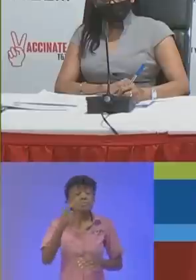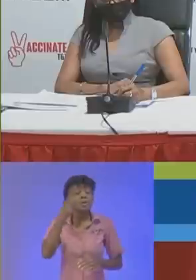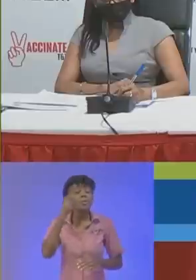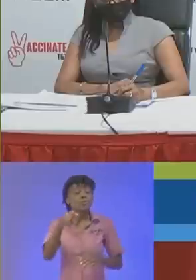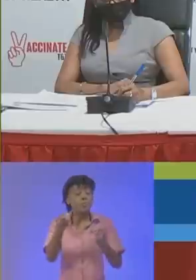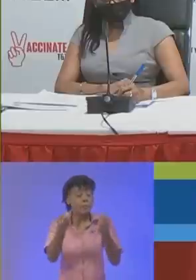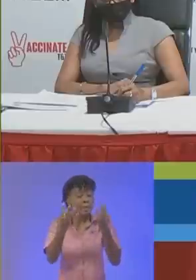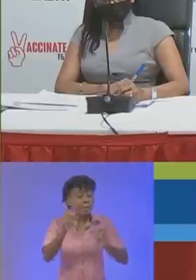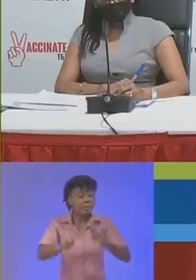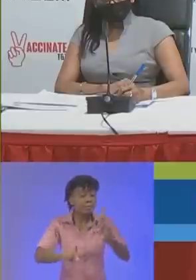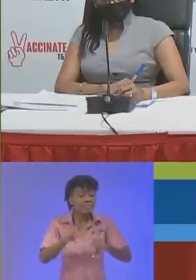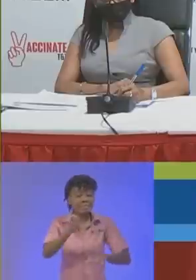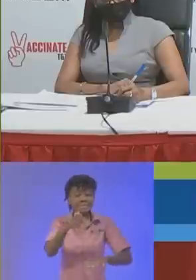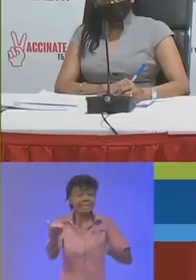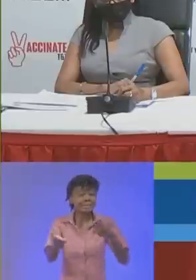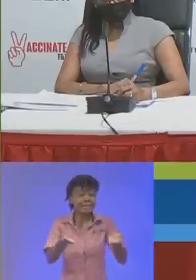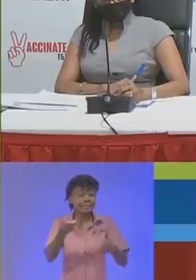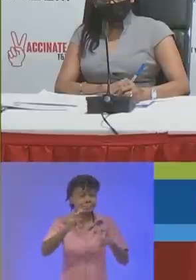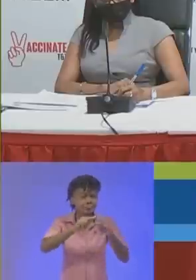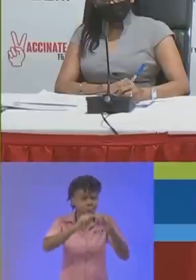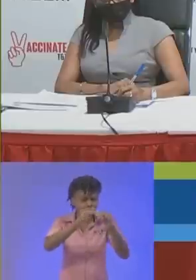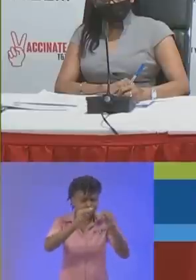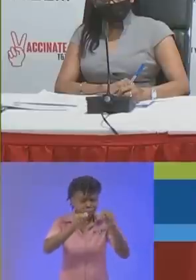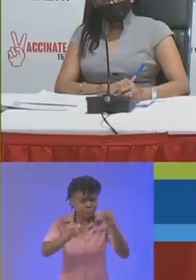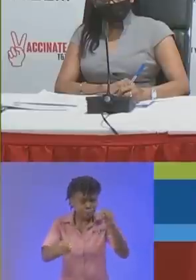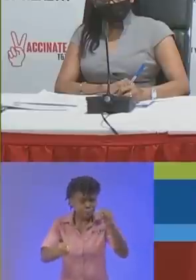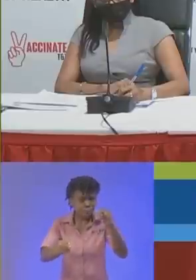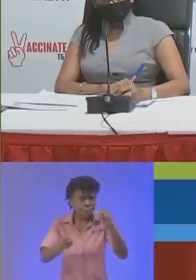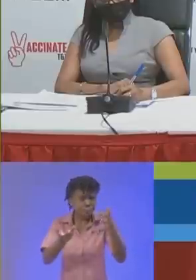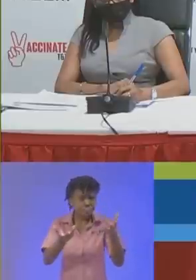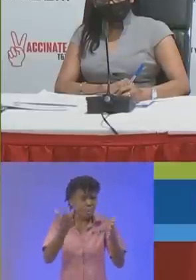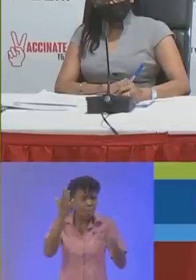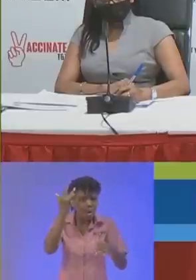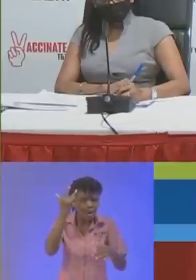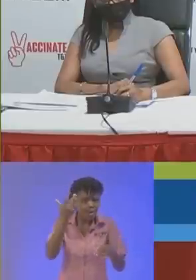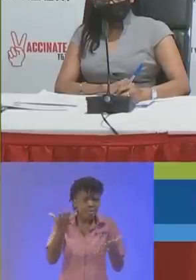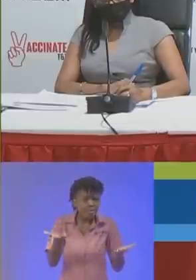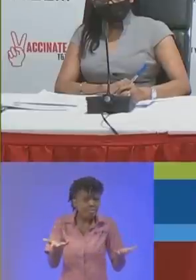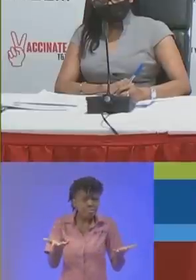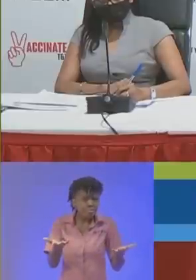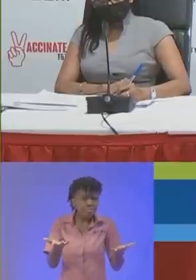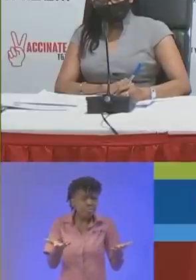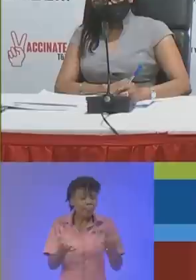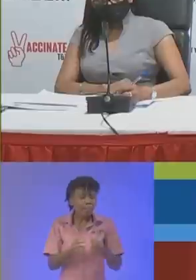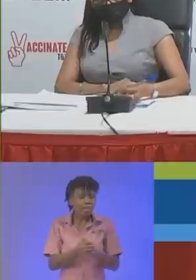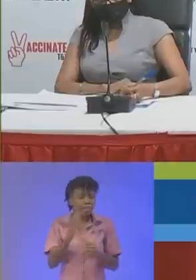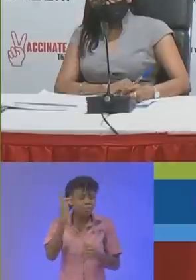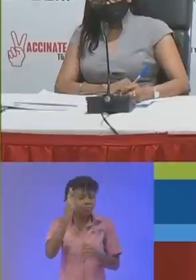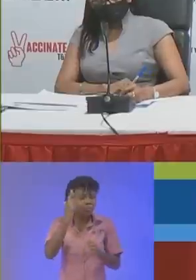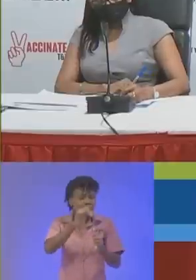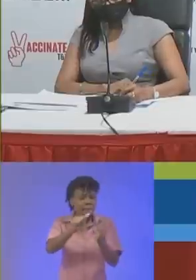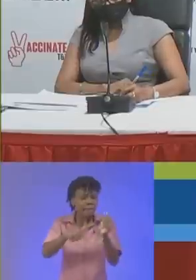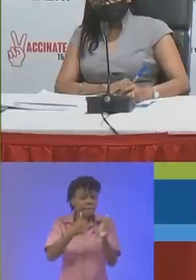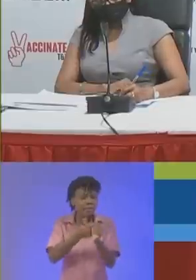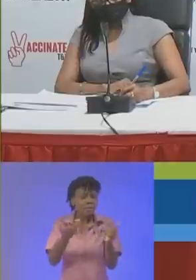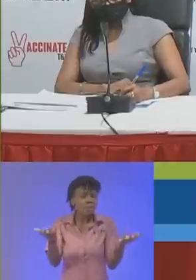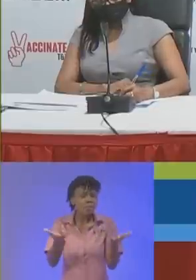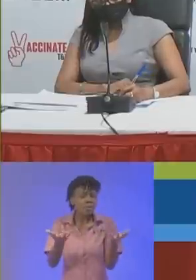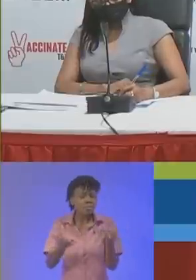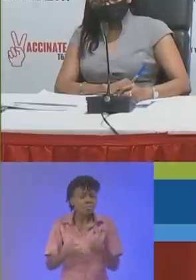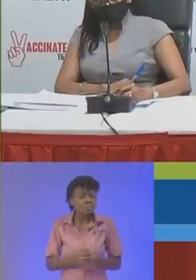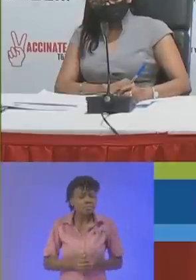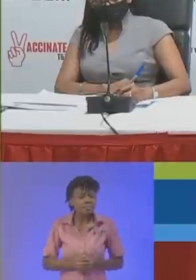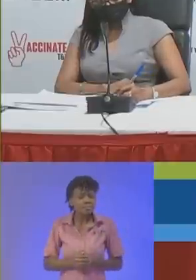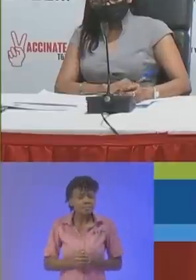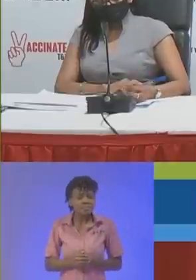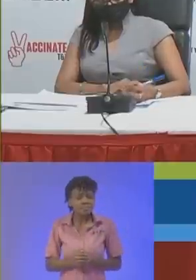decrease? That's question number one. And also, you mentioned that you all would have reported when patients refuse care. Do you